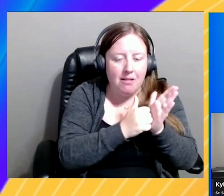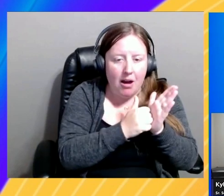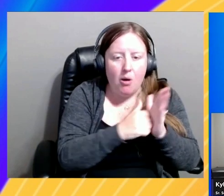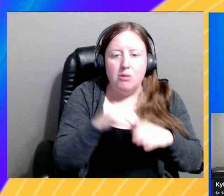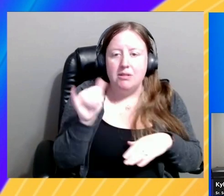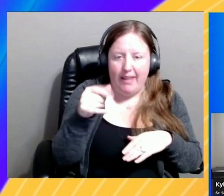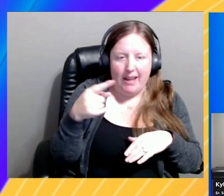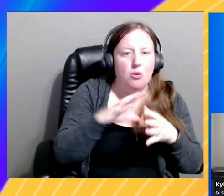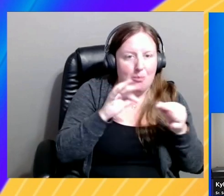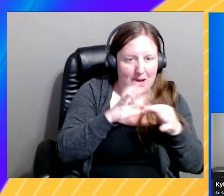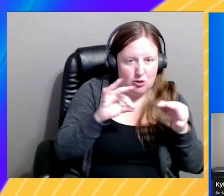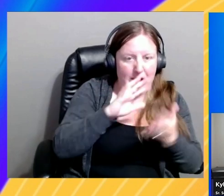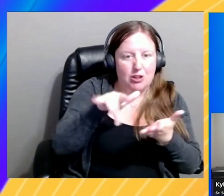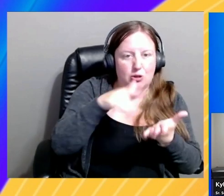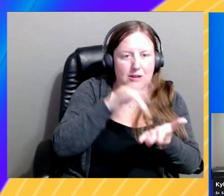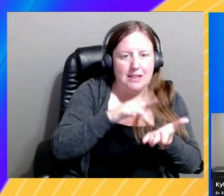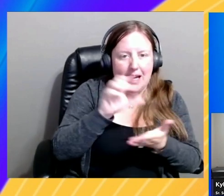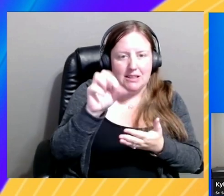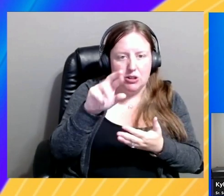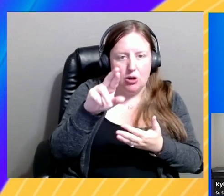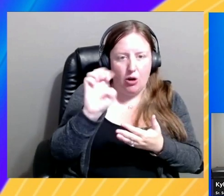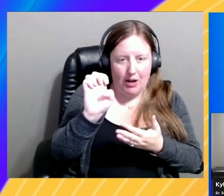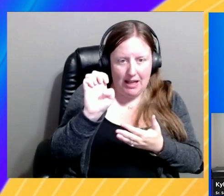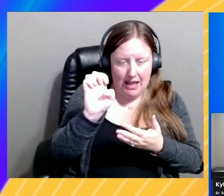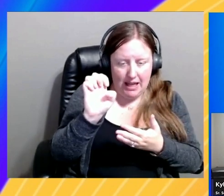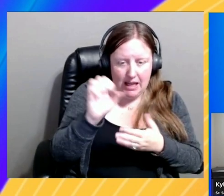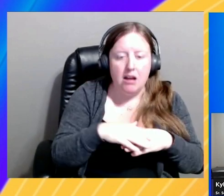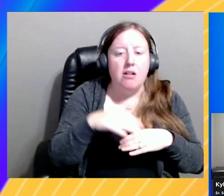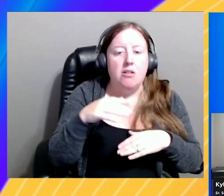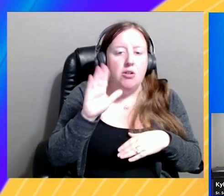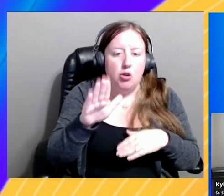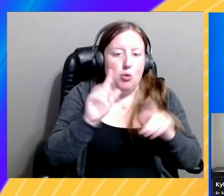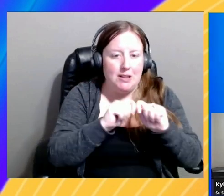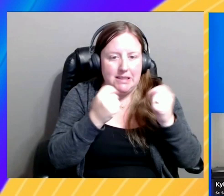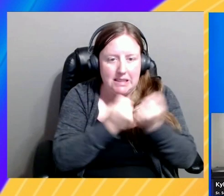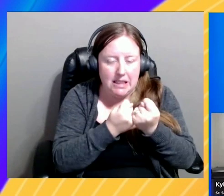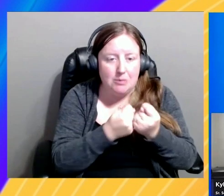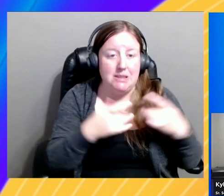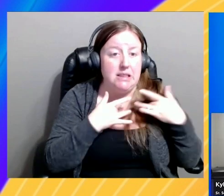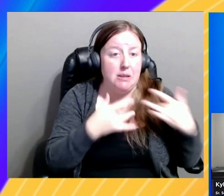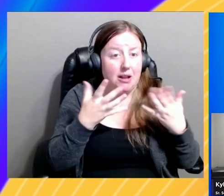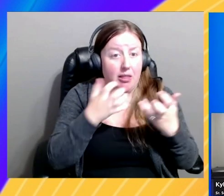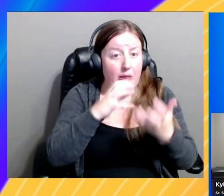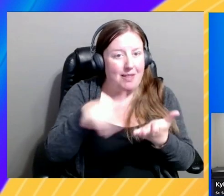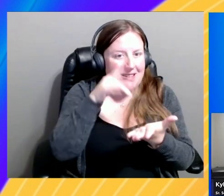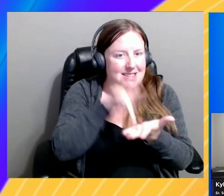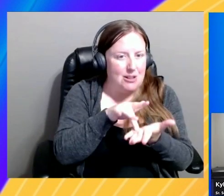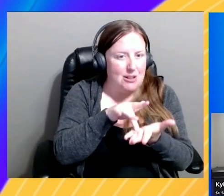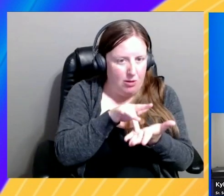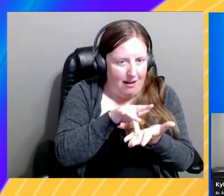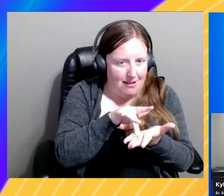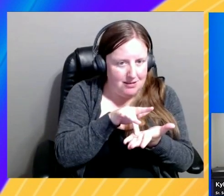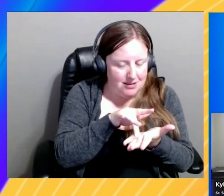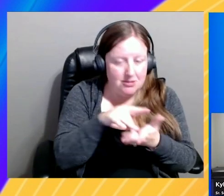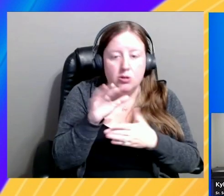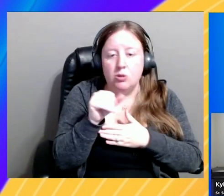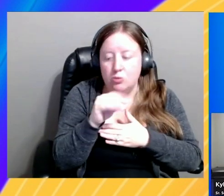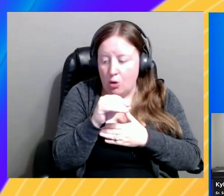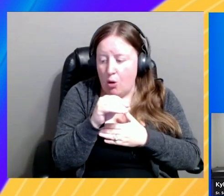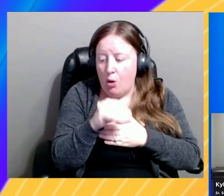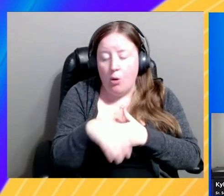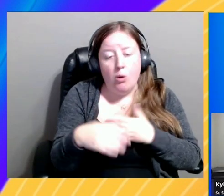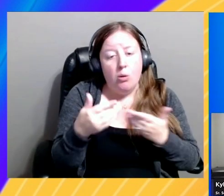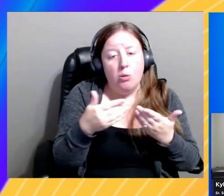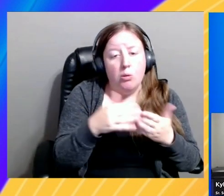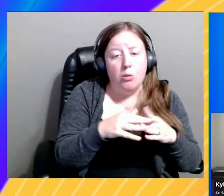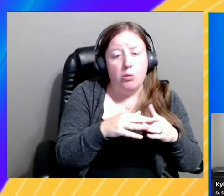kind of SRE, your ops teams, they need usually want this centralized. And so there's a big trend towards